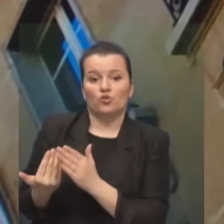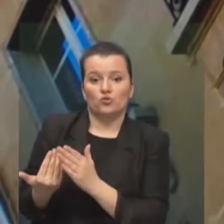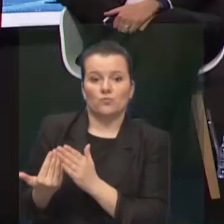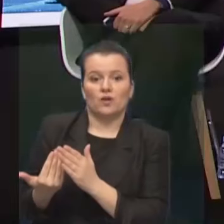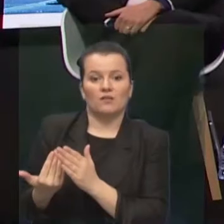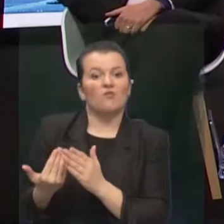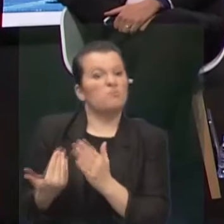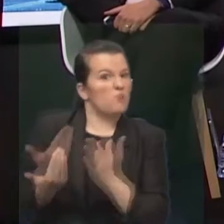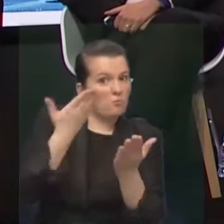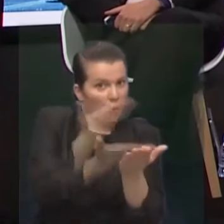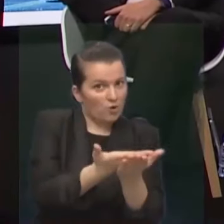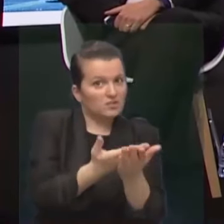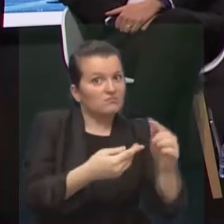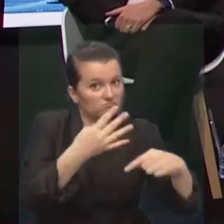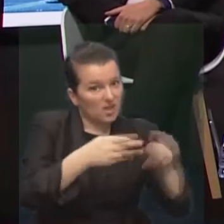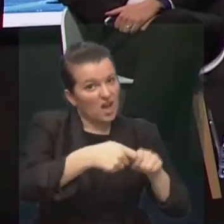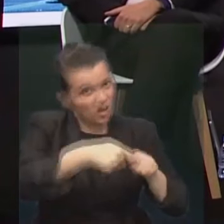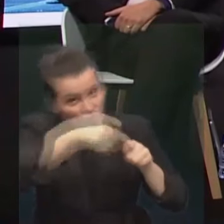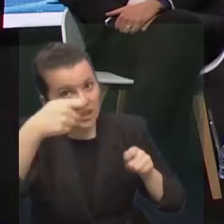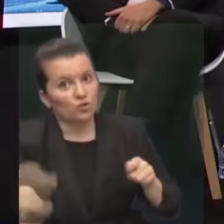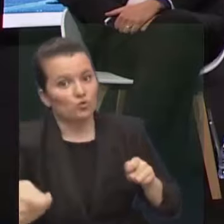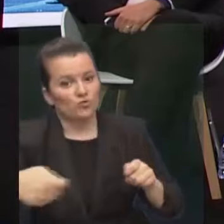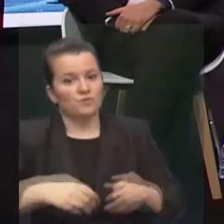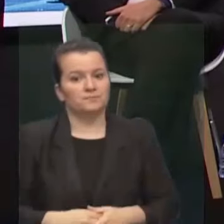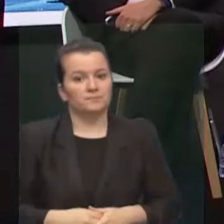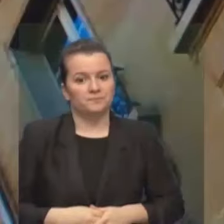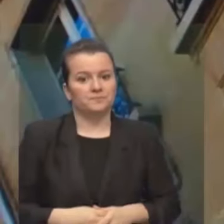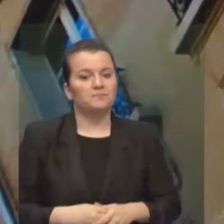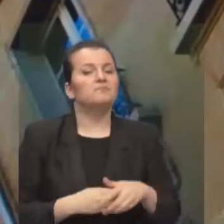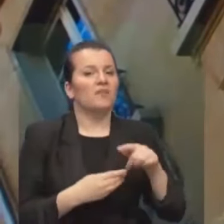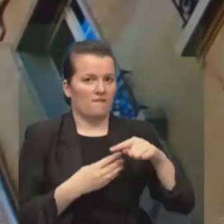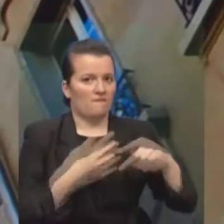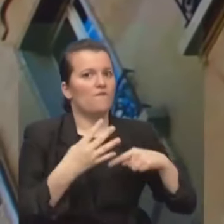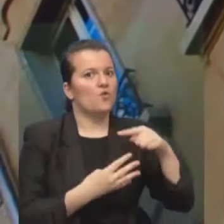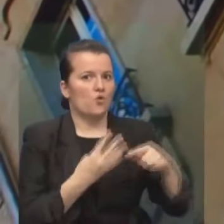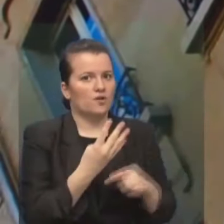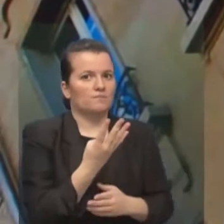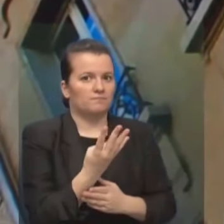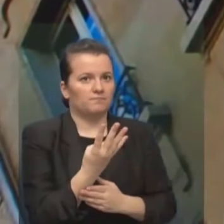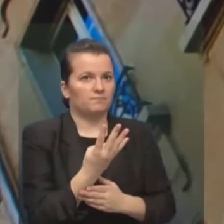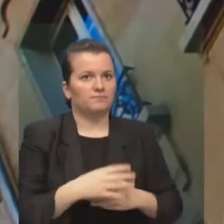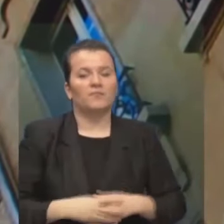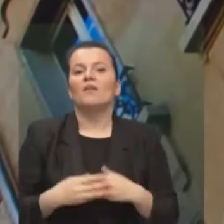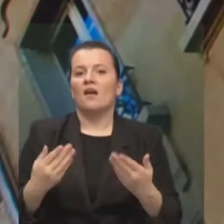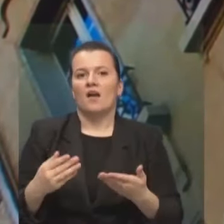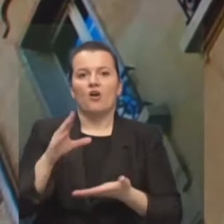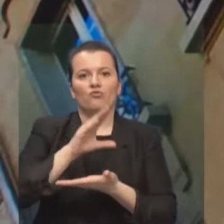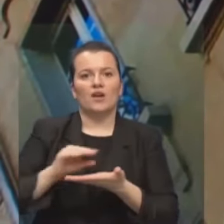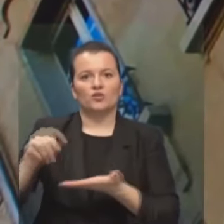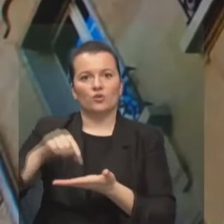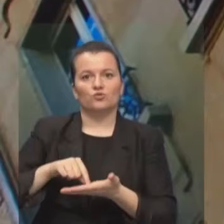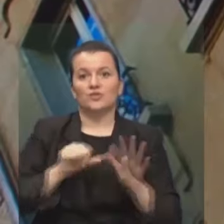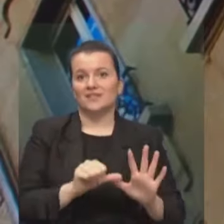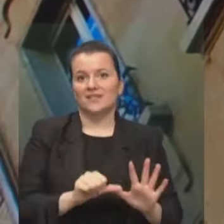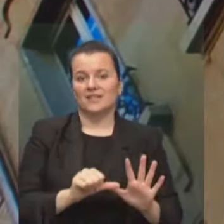office of these four directors, and this is formalized in resolutions number 6 and 9 to